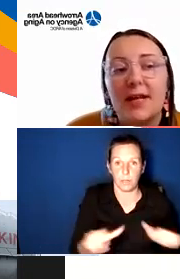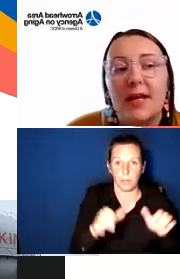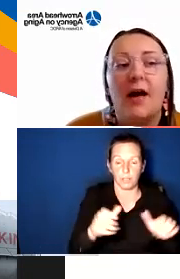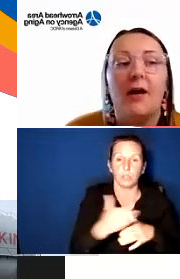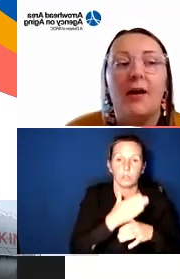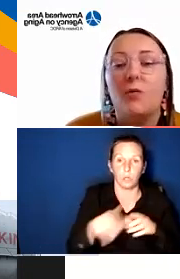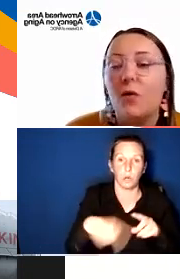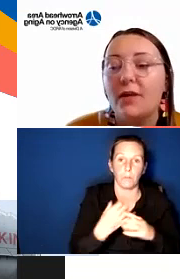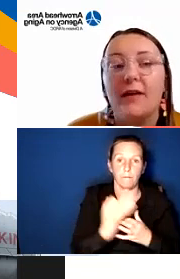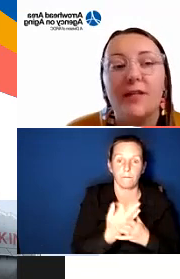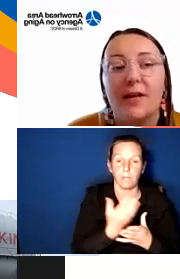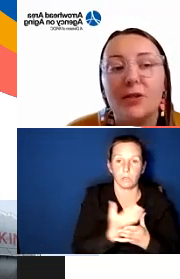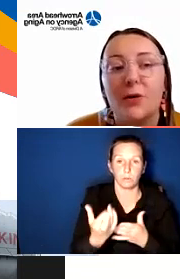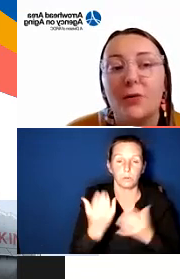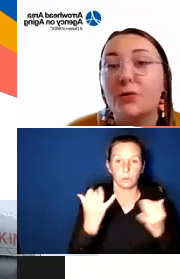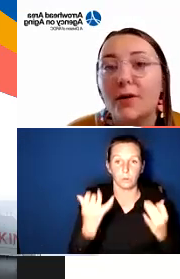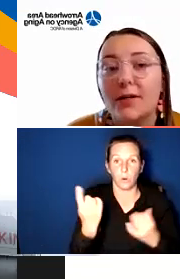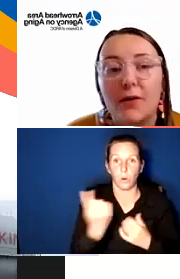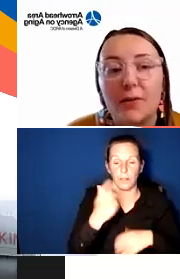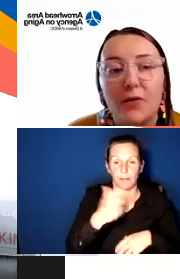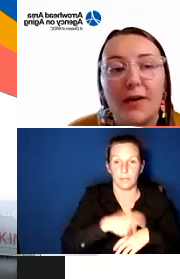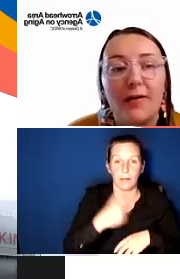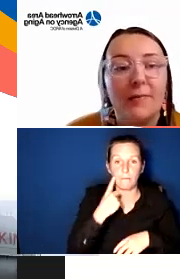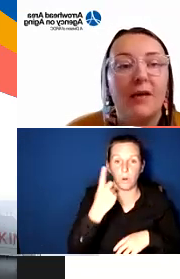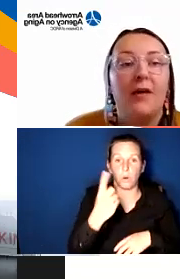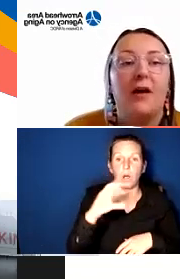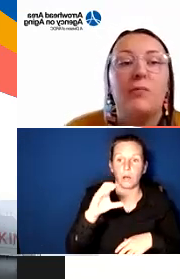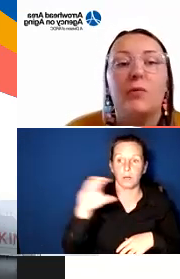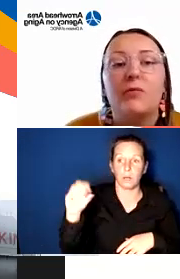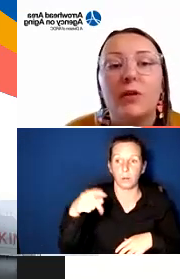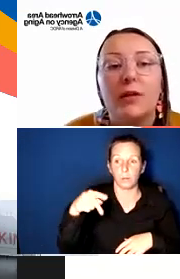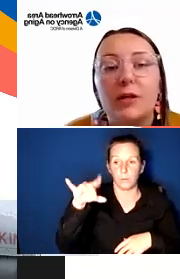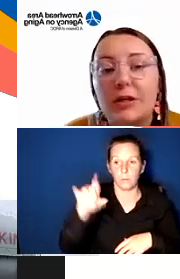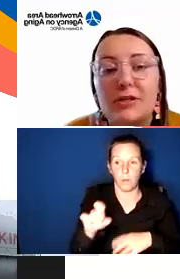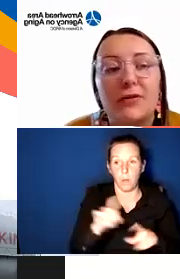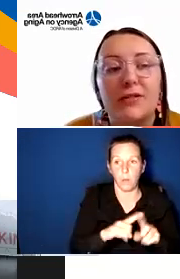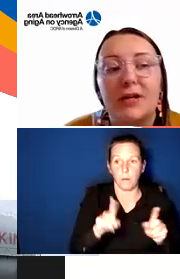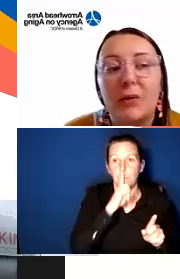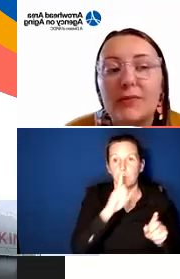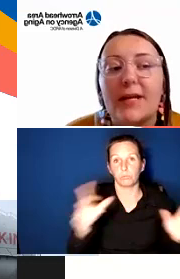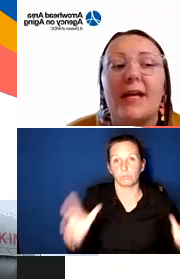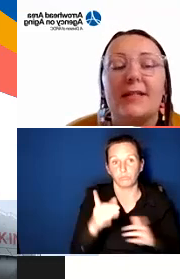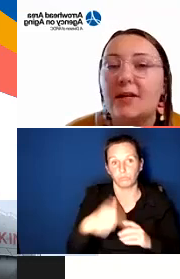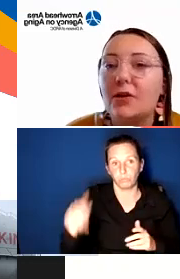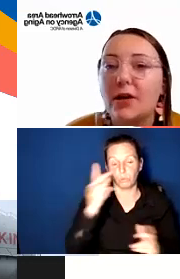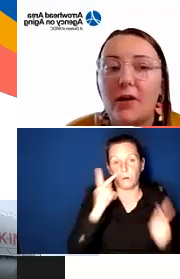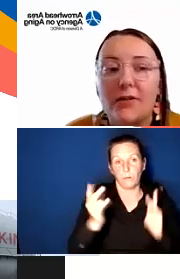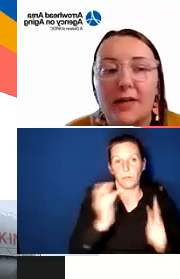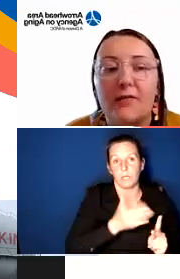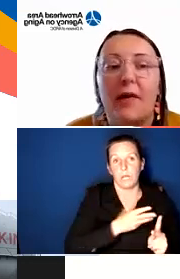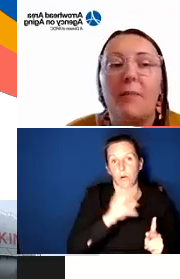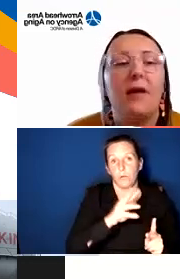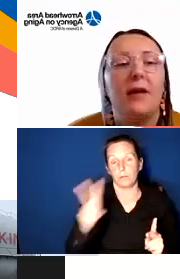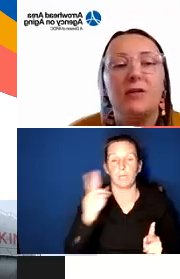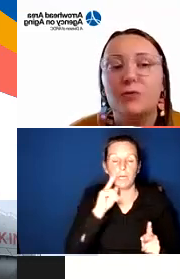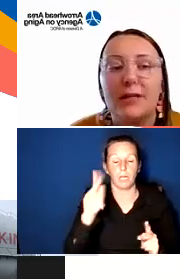sources today, I will only have time to go through one county profile. But I would really encourage you to visit our website and take a look at all 10